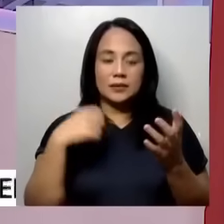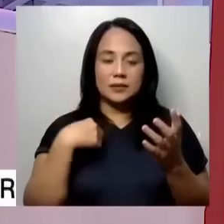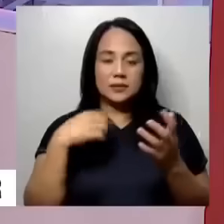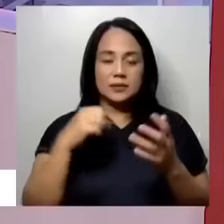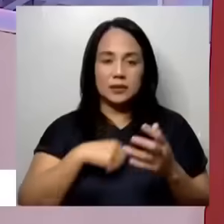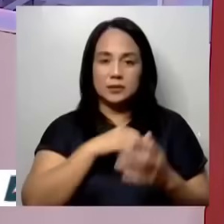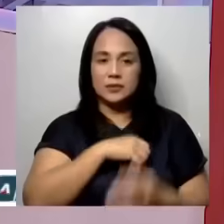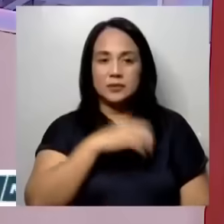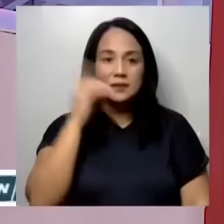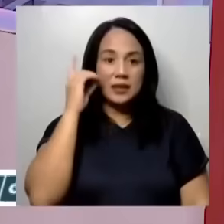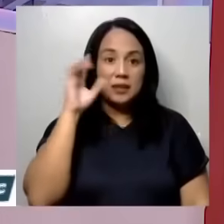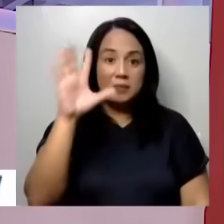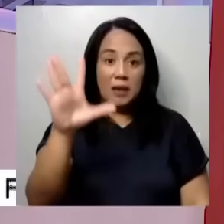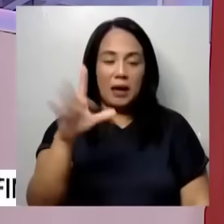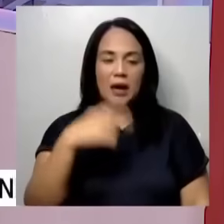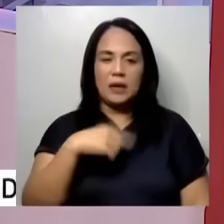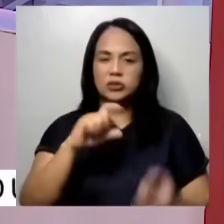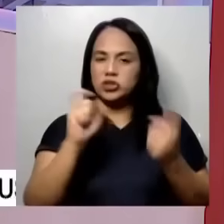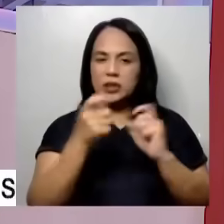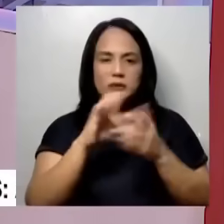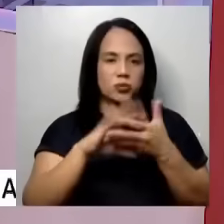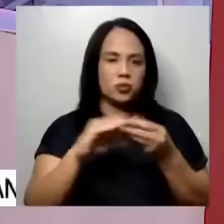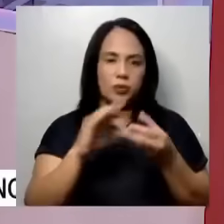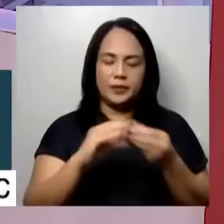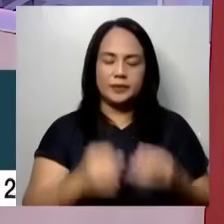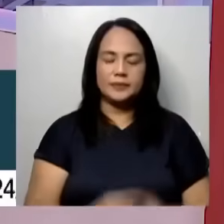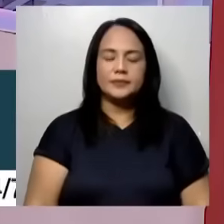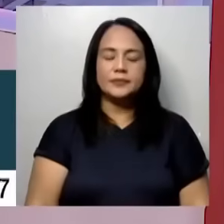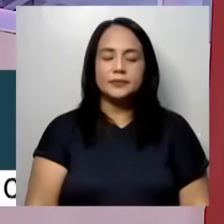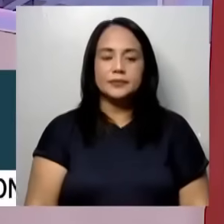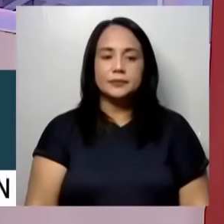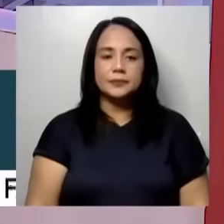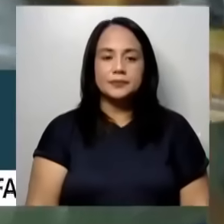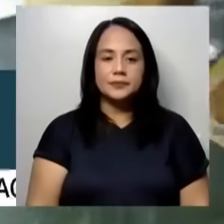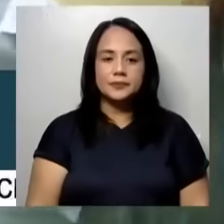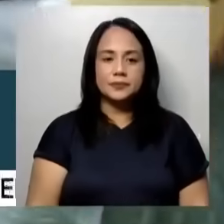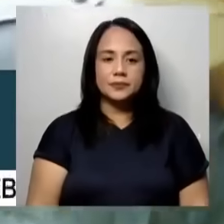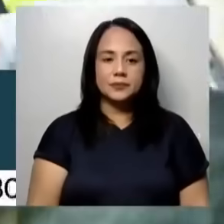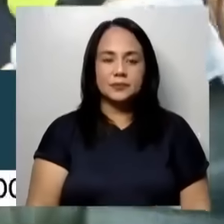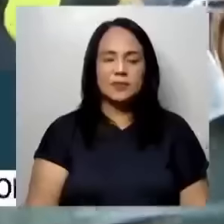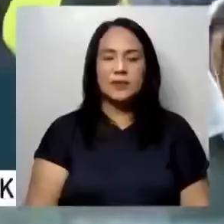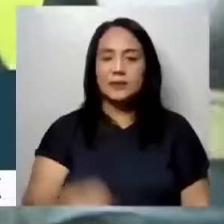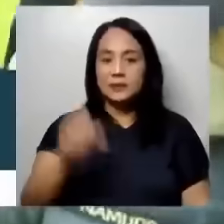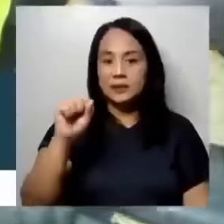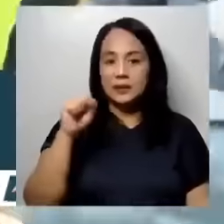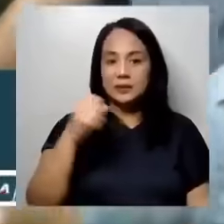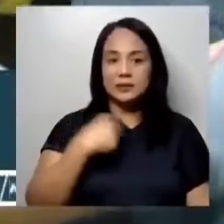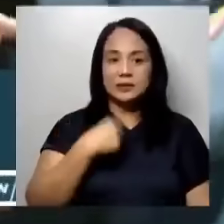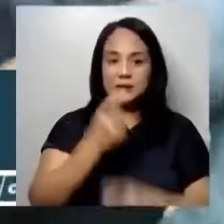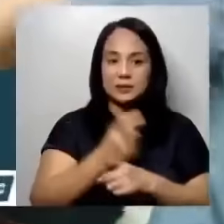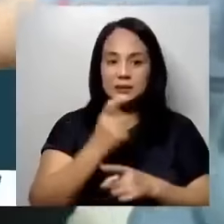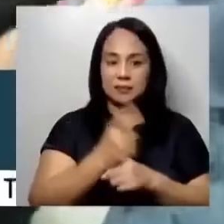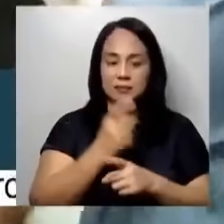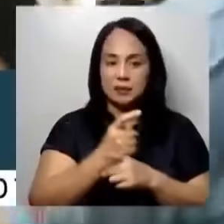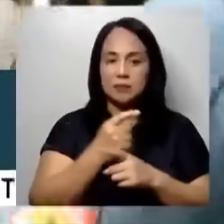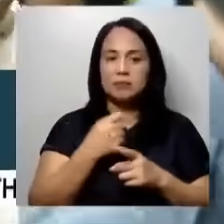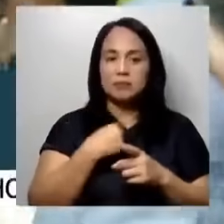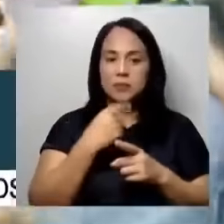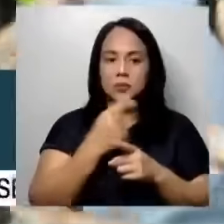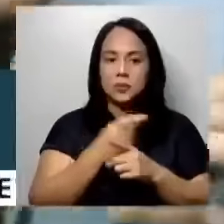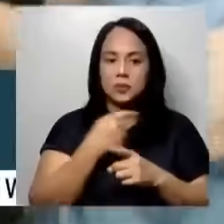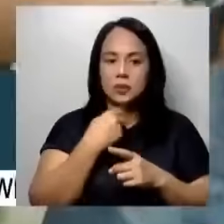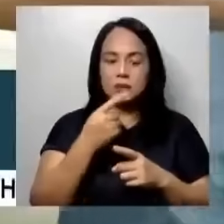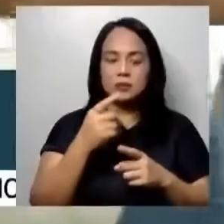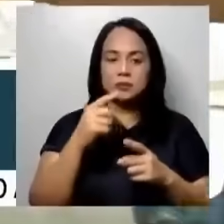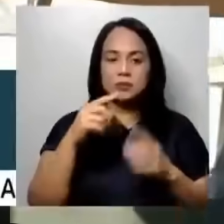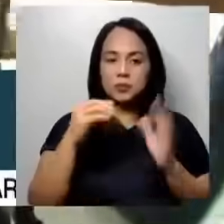Jeff Caparaz now joins us with details. Jeff, what more can you tell us? Yes, Carmina, good afternoon. You're right. Prosecution witness,